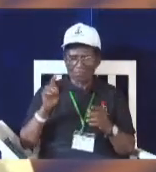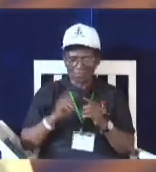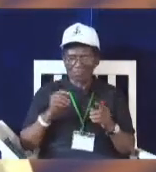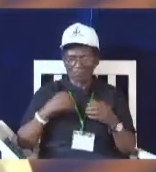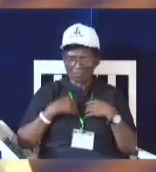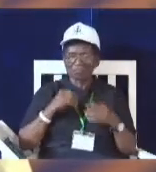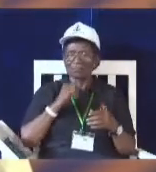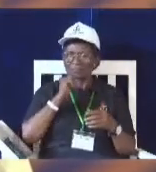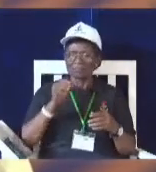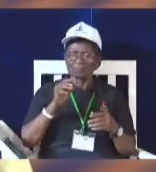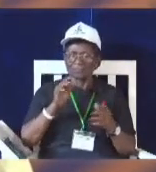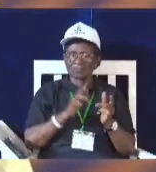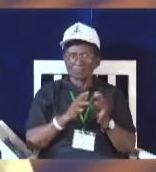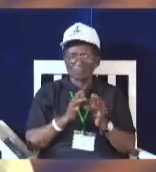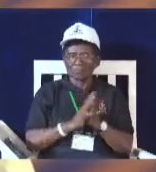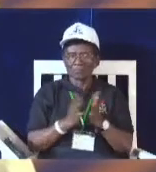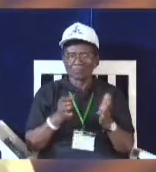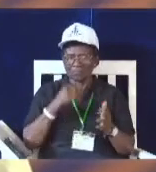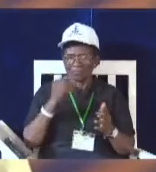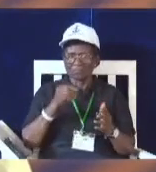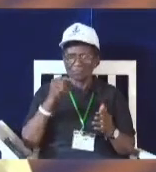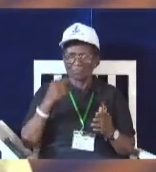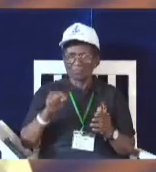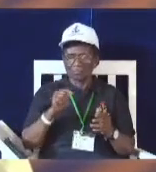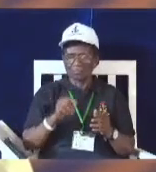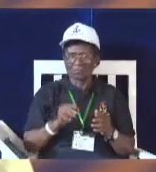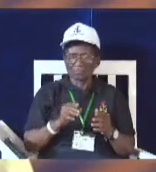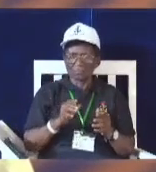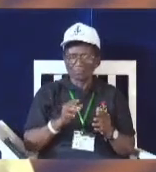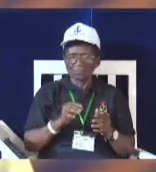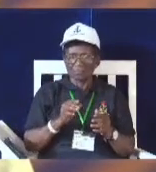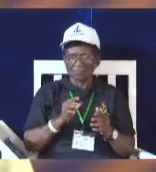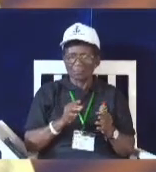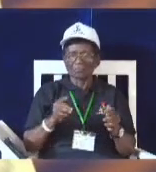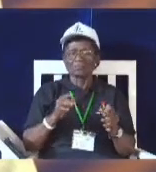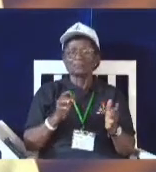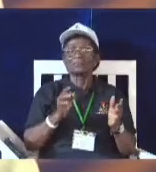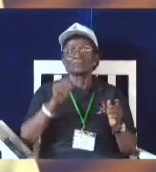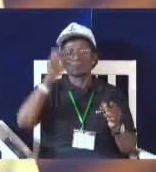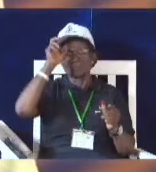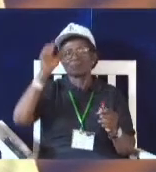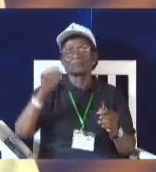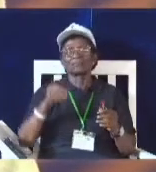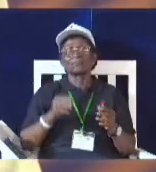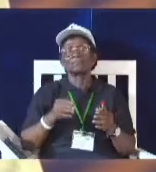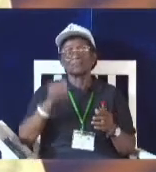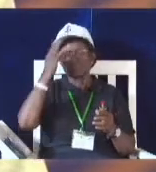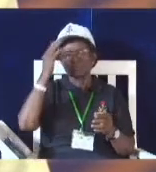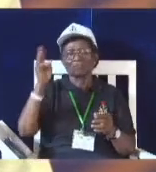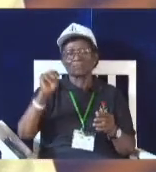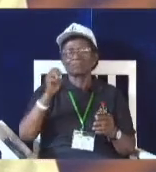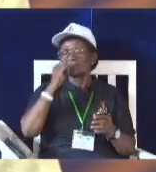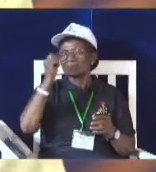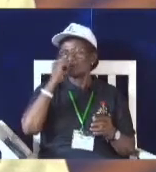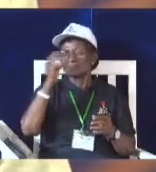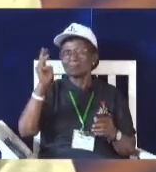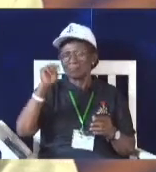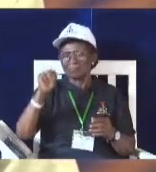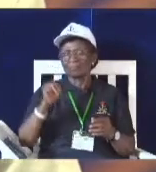The Bible said the devil pounds on them and beat them, tore their clothes.